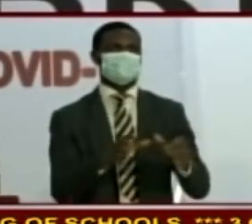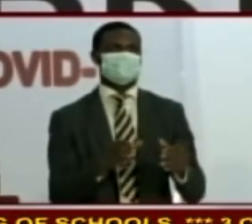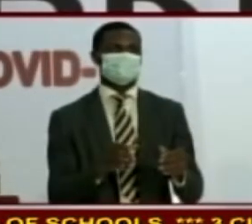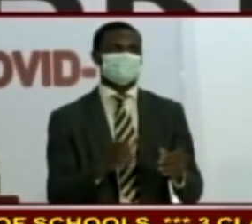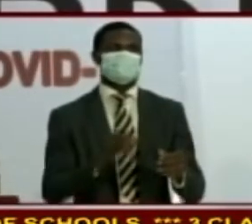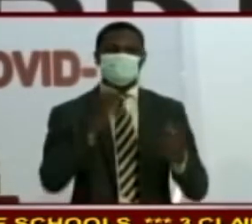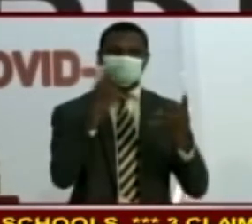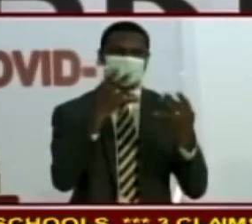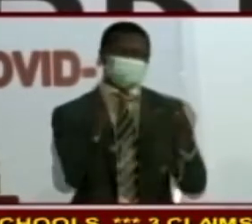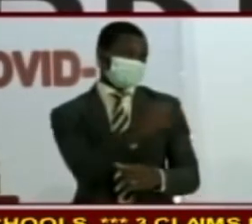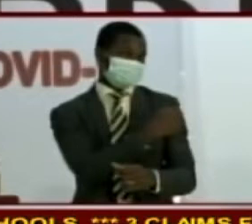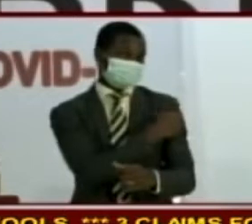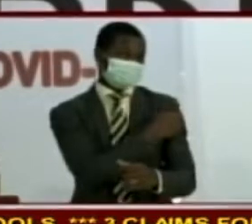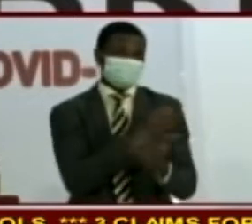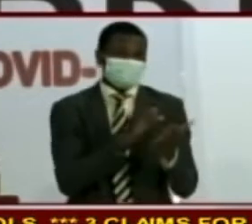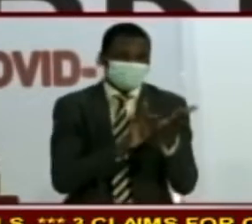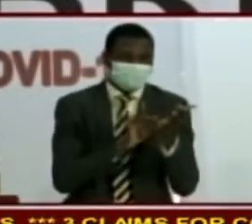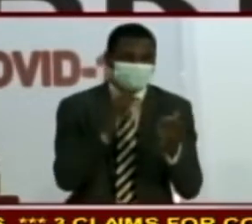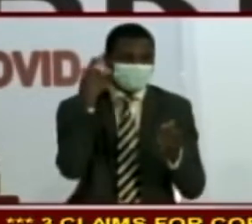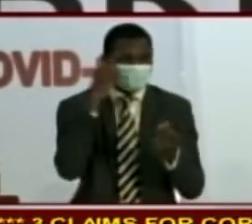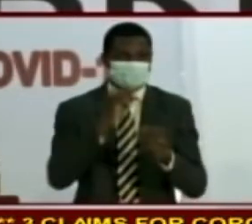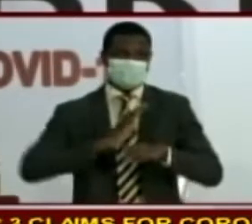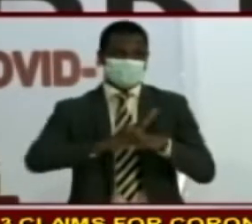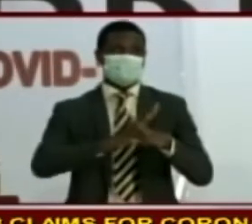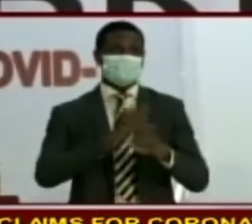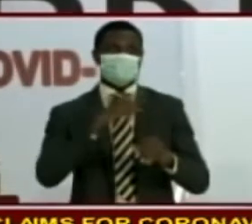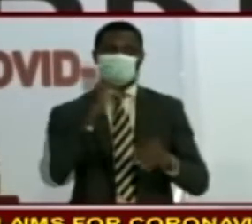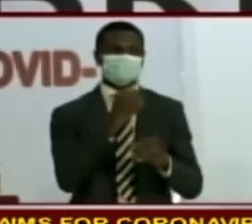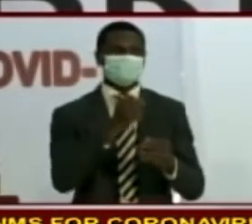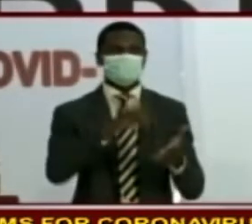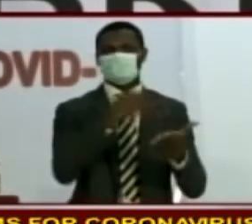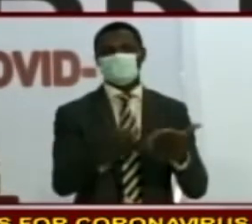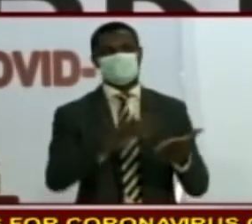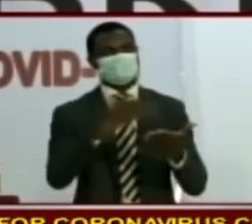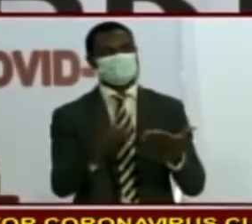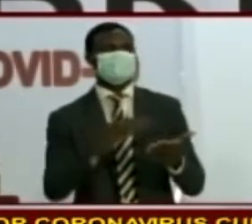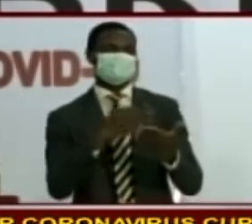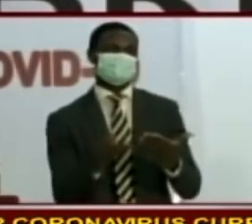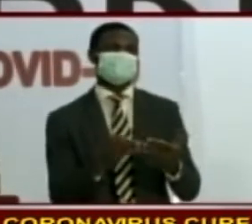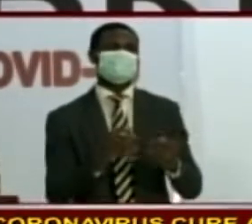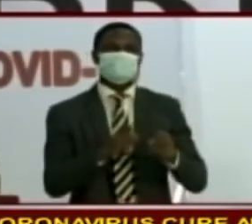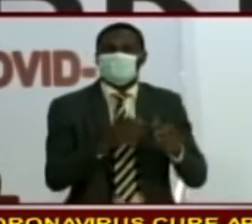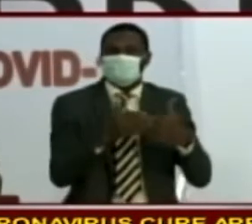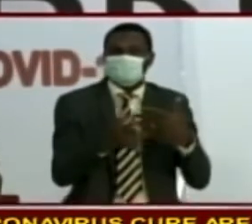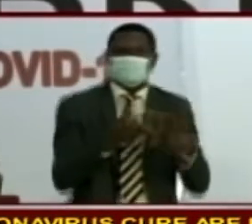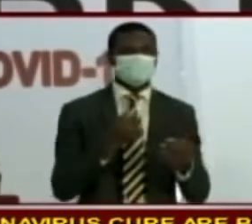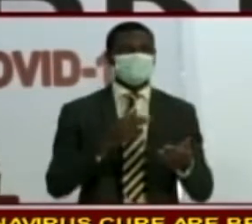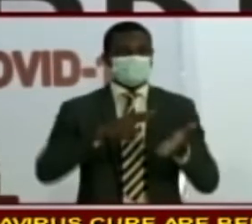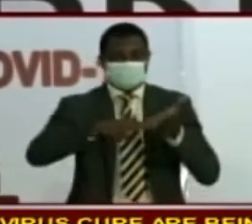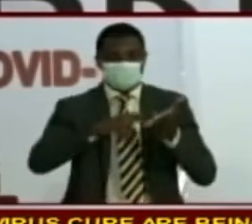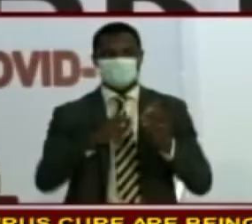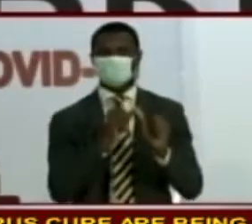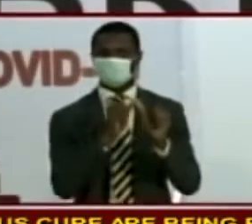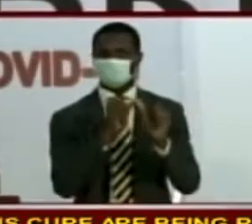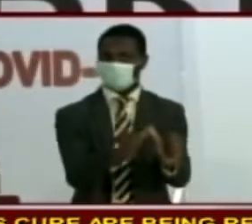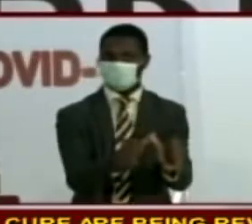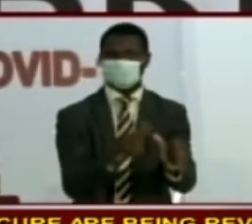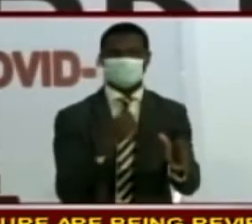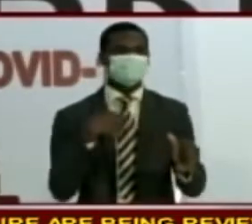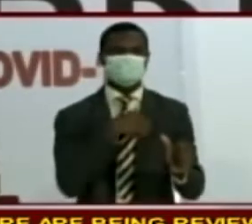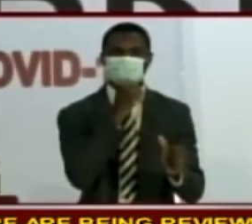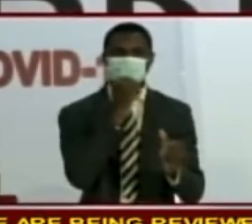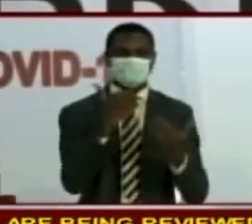will weaken, and therefore the vaccine will become less effective. But these are still early days in terms of research, and there's certainly no strong